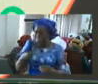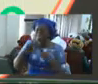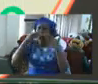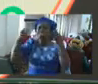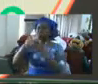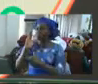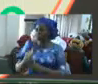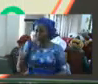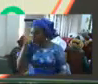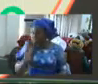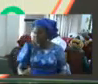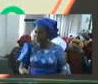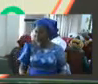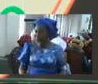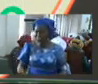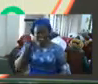He didn't say so.